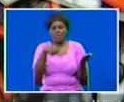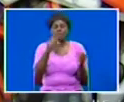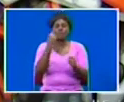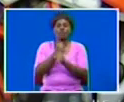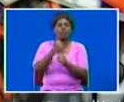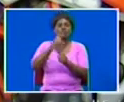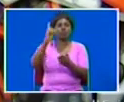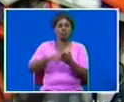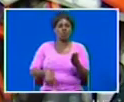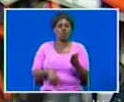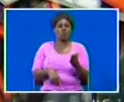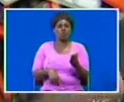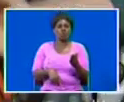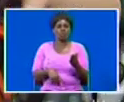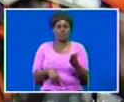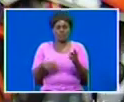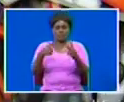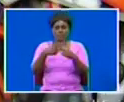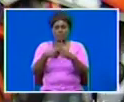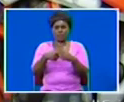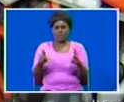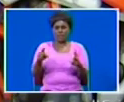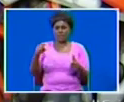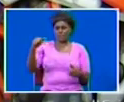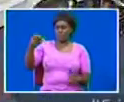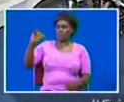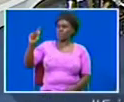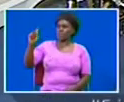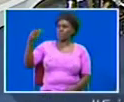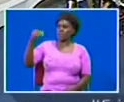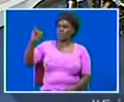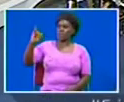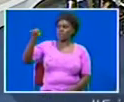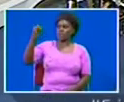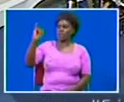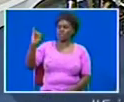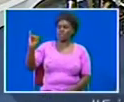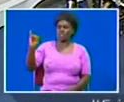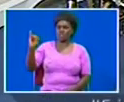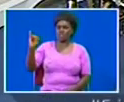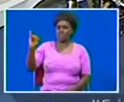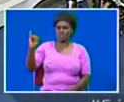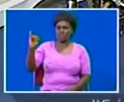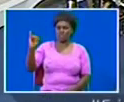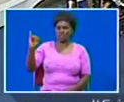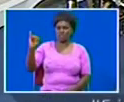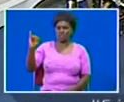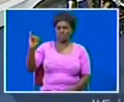studio with some super bikes here. So, I'll start from Kivenji. Just look into the camera. Your moment of fame is here.